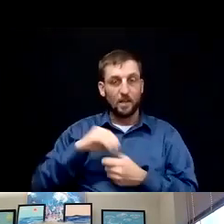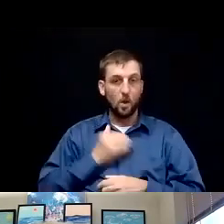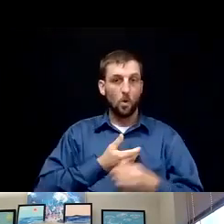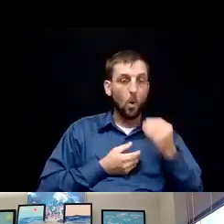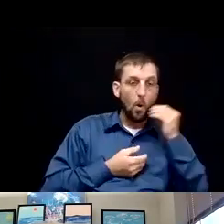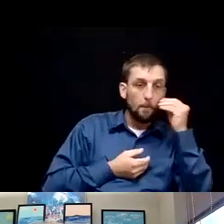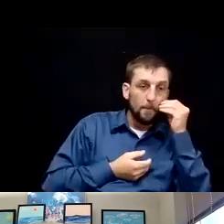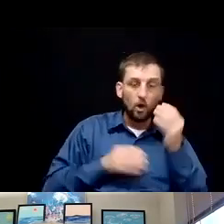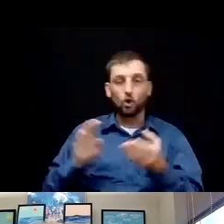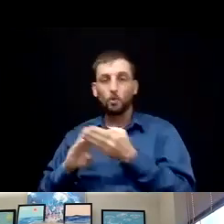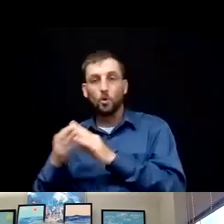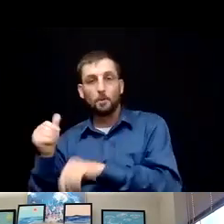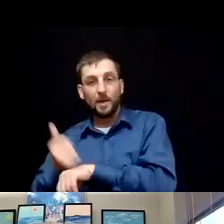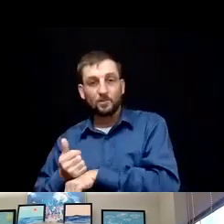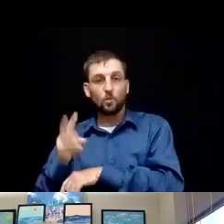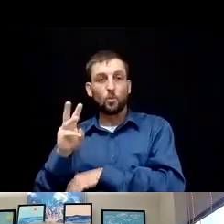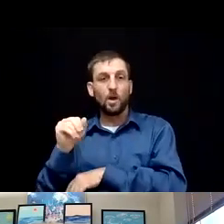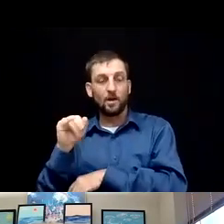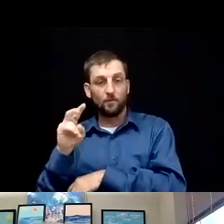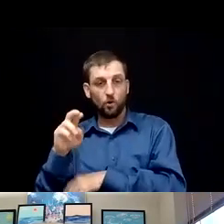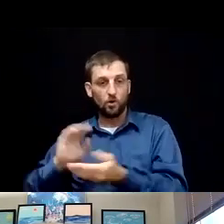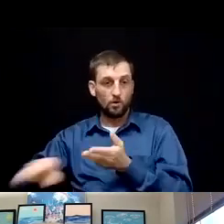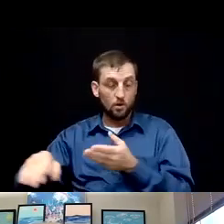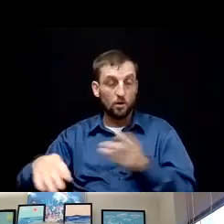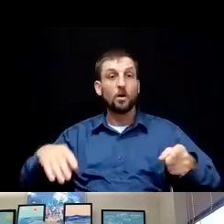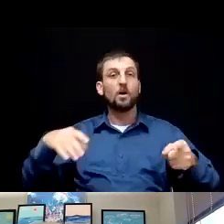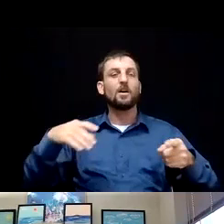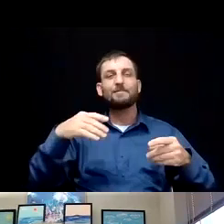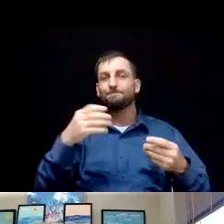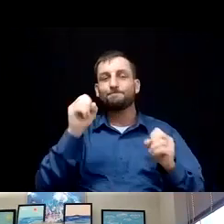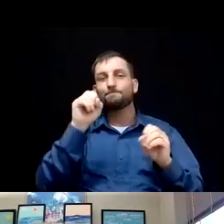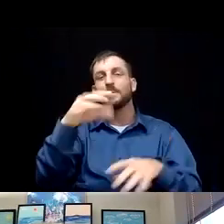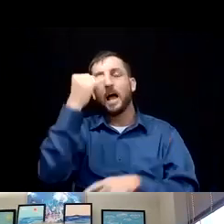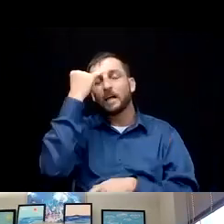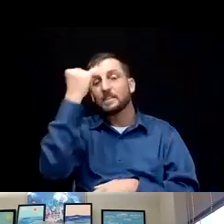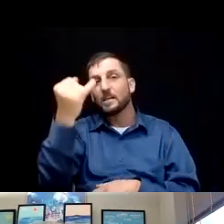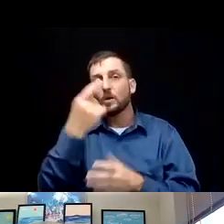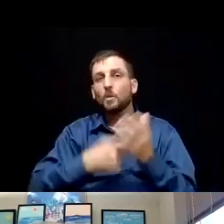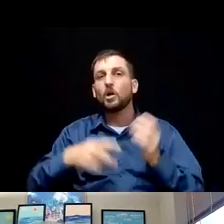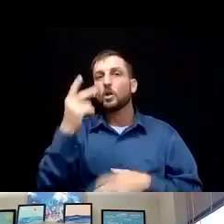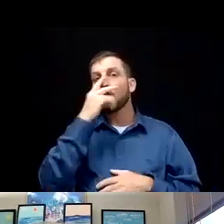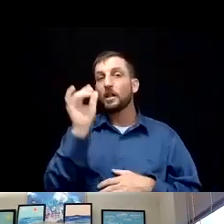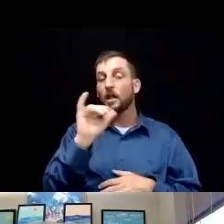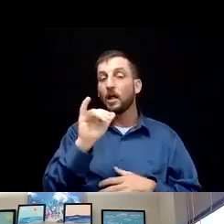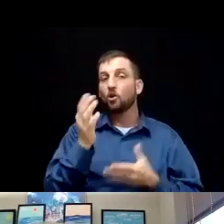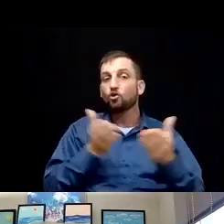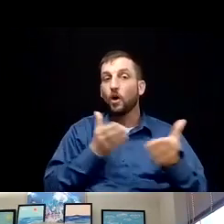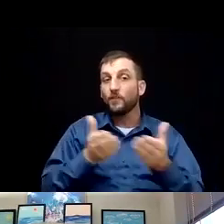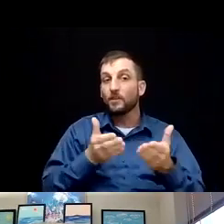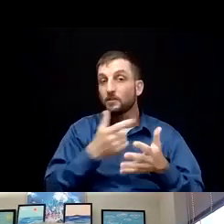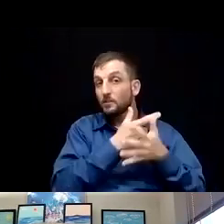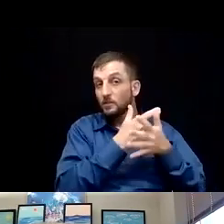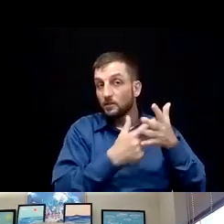waivers, and just tried to give you guys a little bit of an idea of what some of those different services are that we have available through